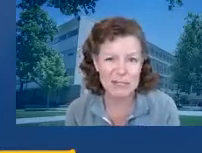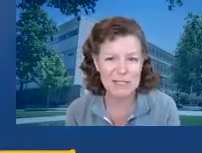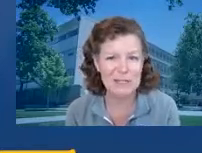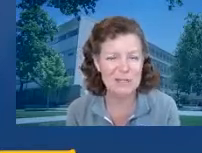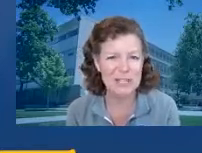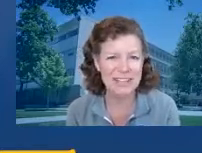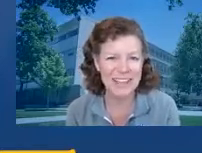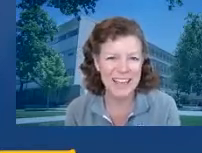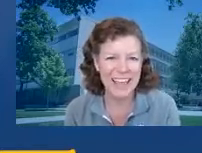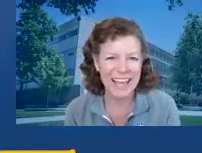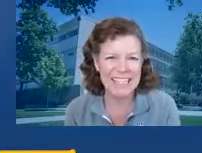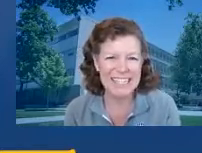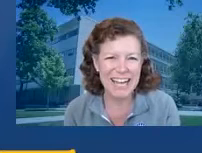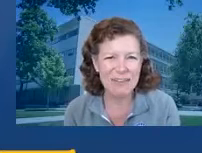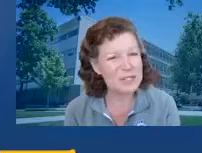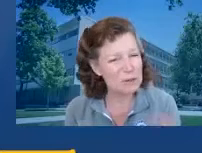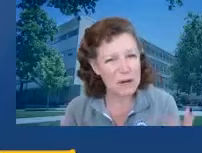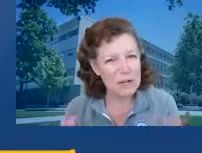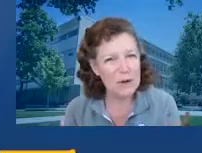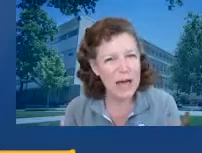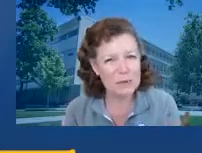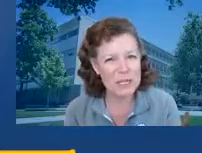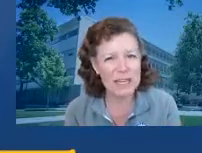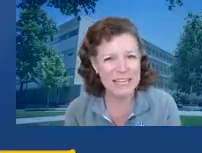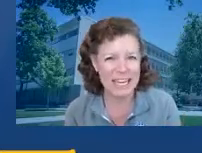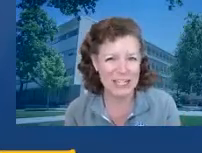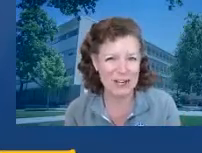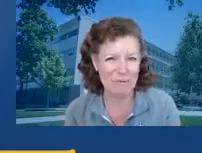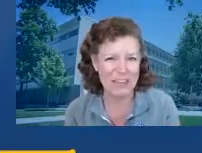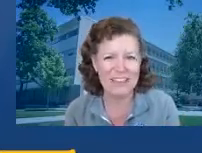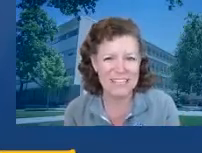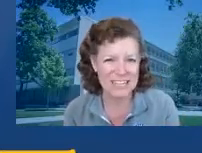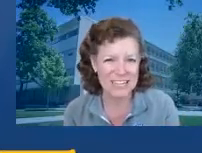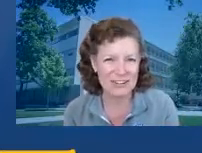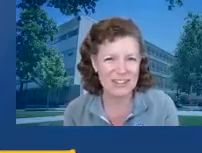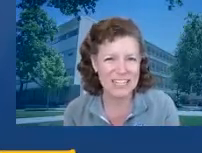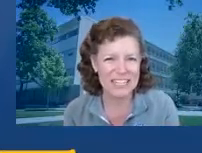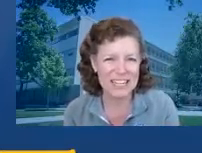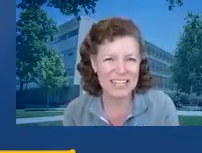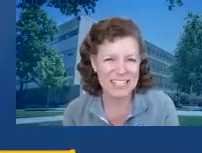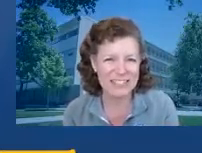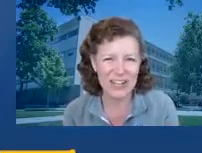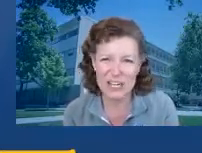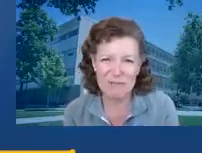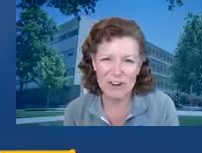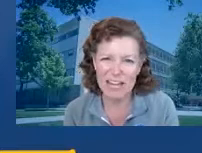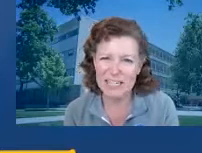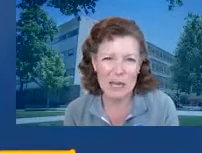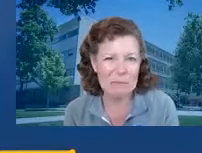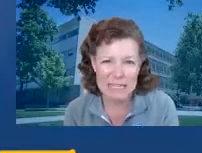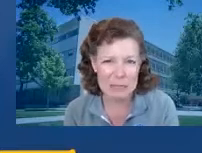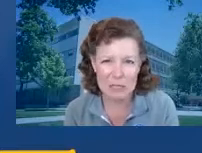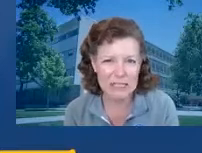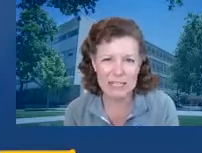sister institution, and was the one who helped to make the connection with Dr. David, and a longtime friend,